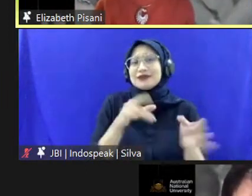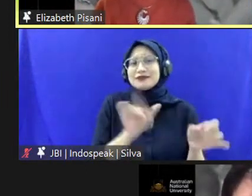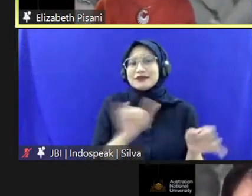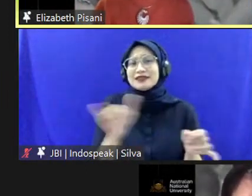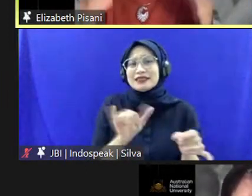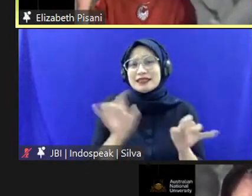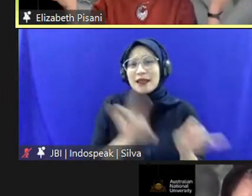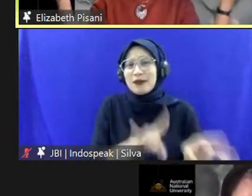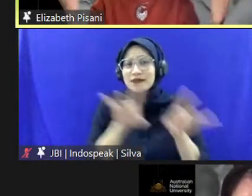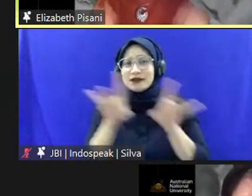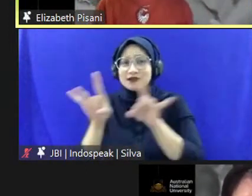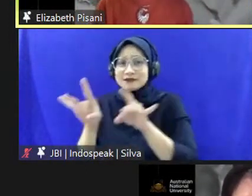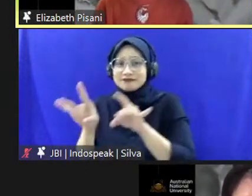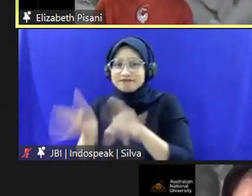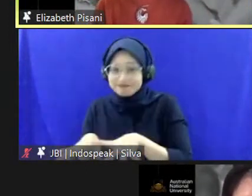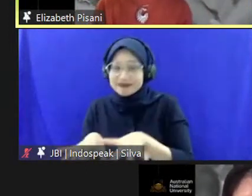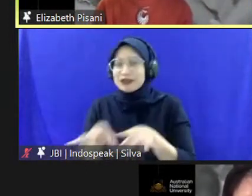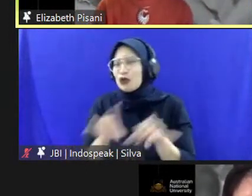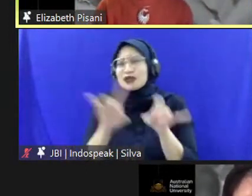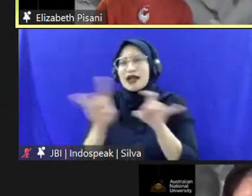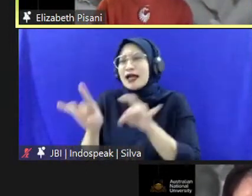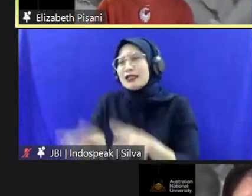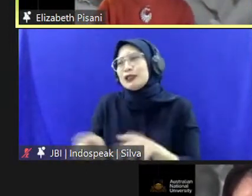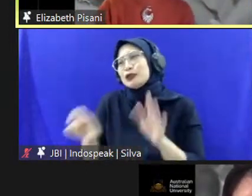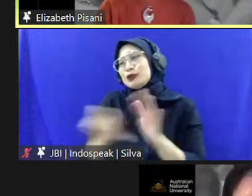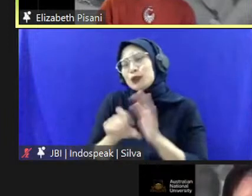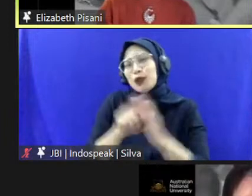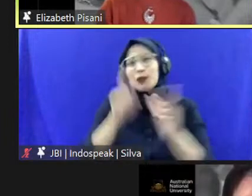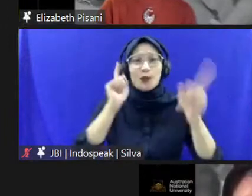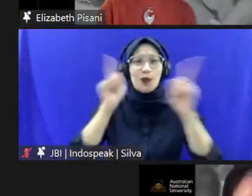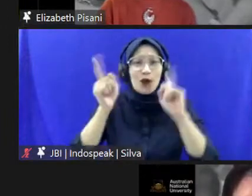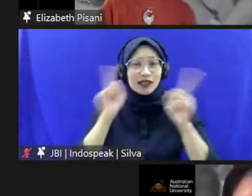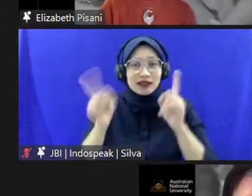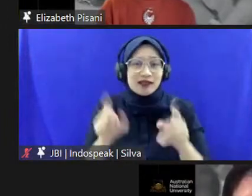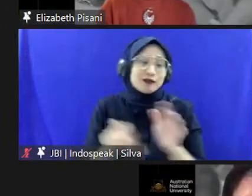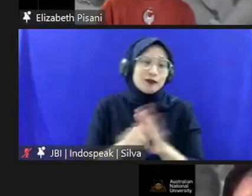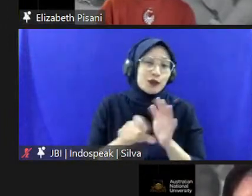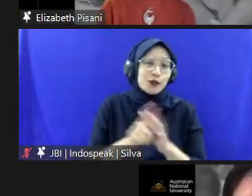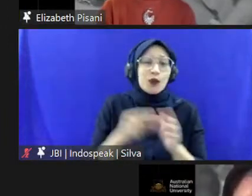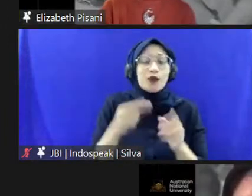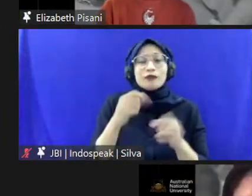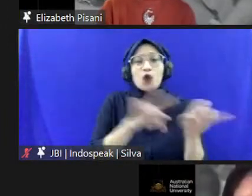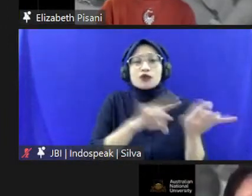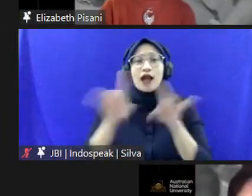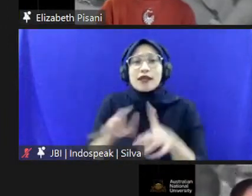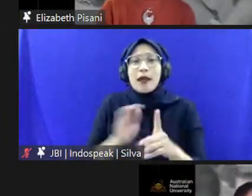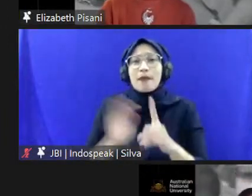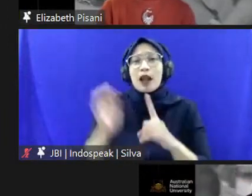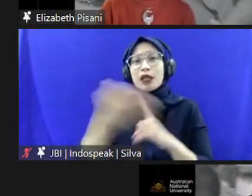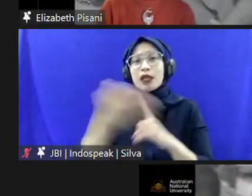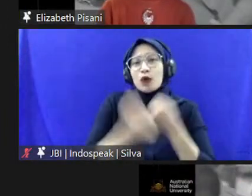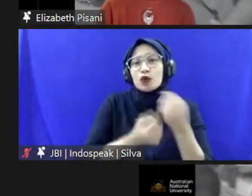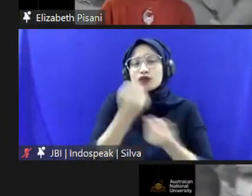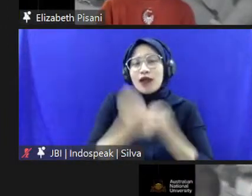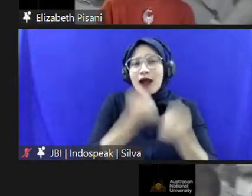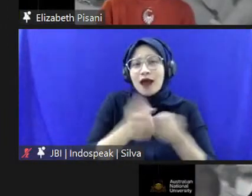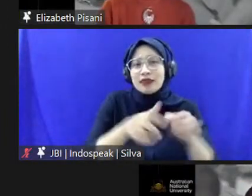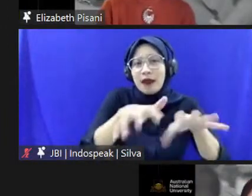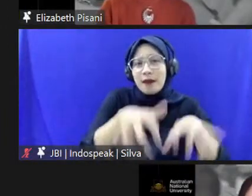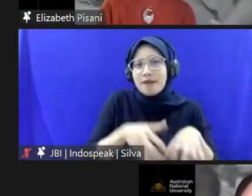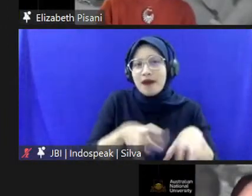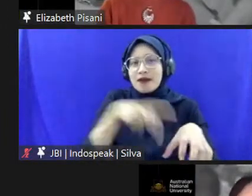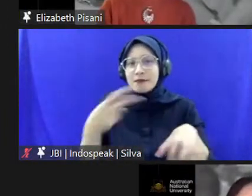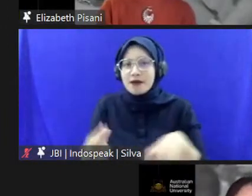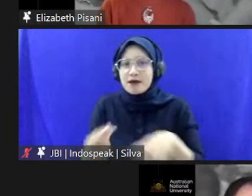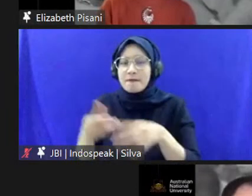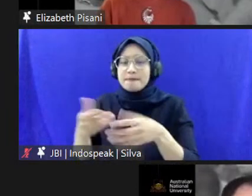companies, not the environment. Yeah, that's politics, tragically. Yeah. All right. I'll read maybe 2 more questions due to the